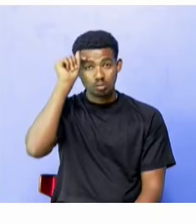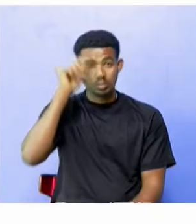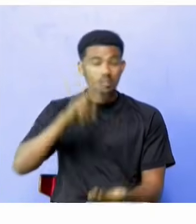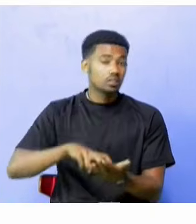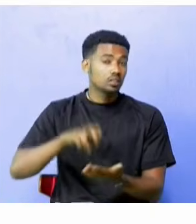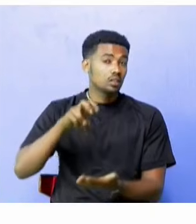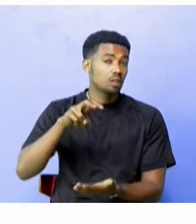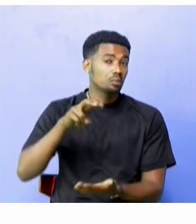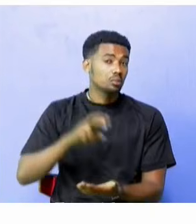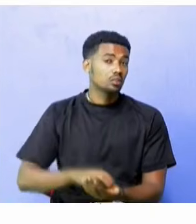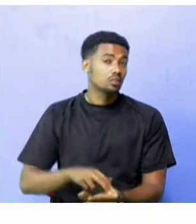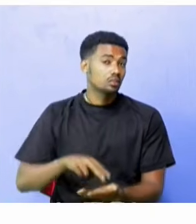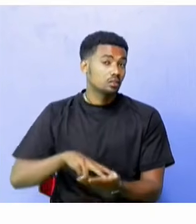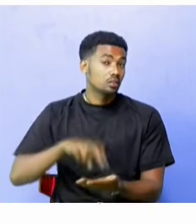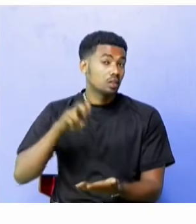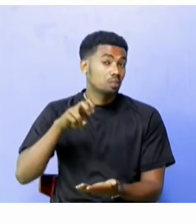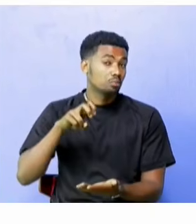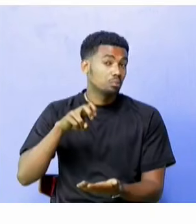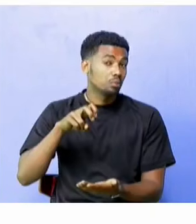jumps